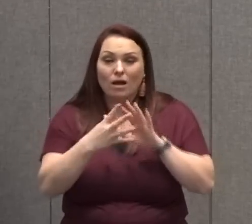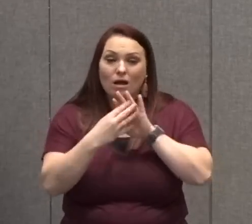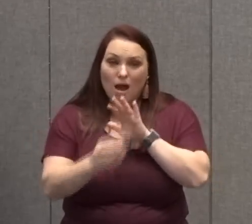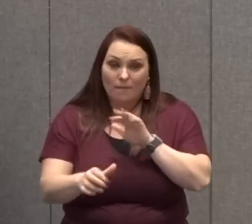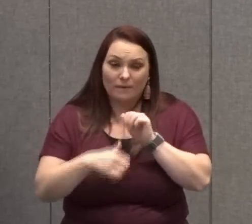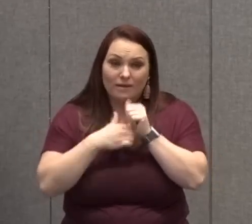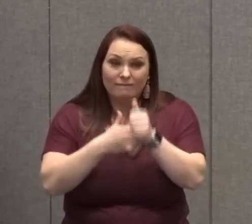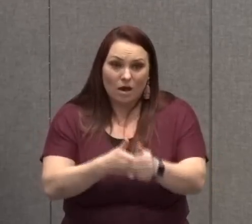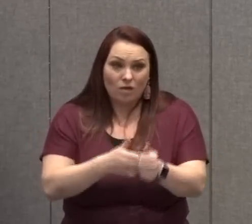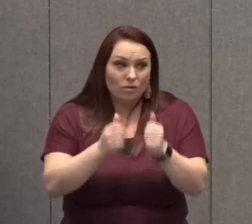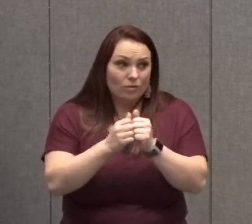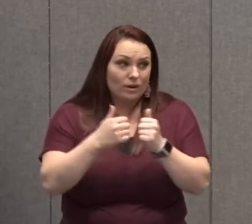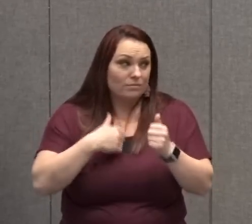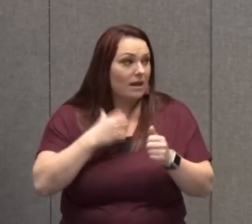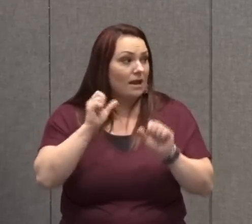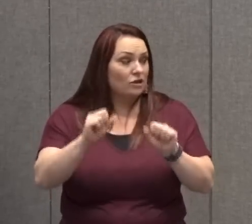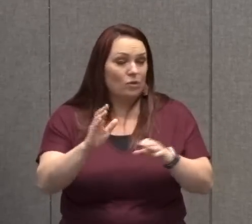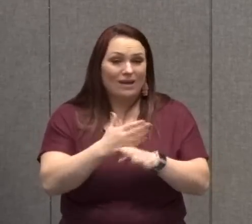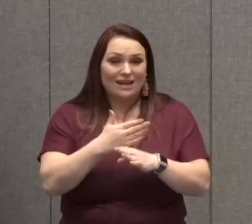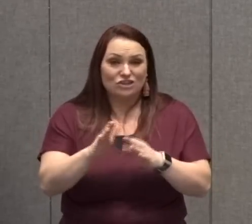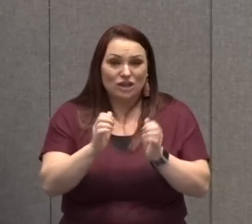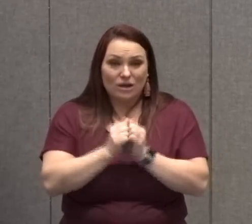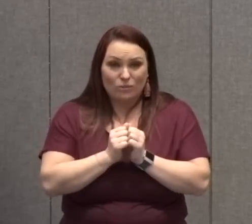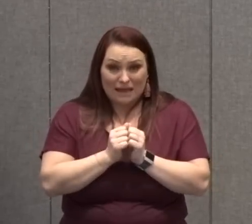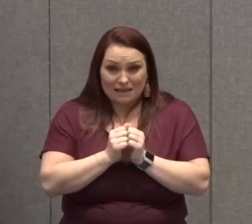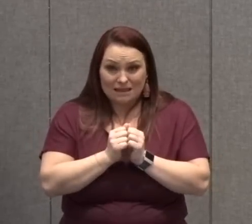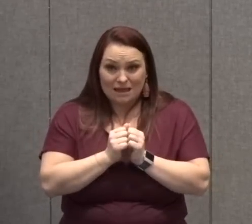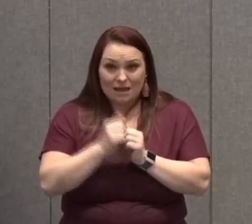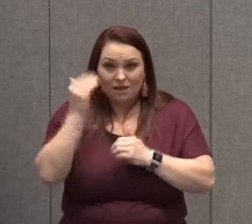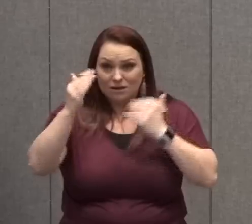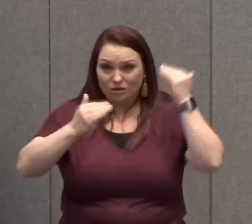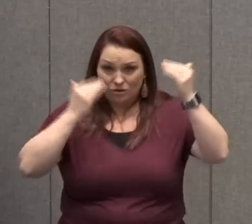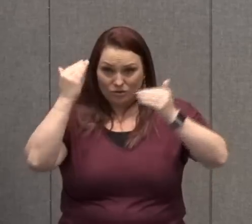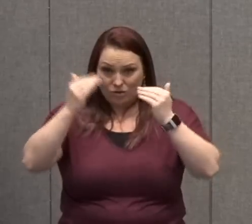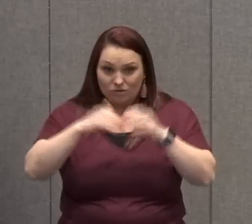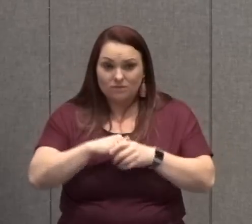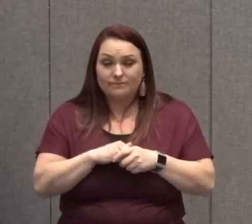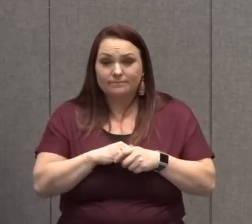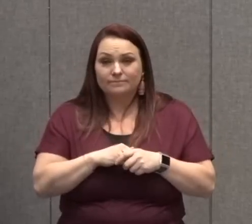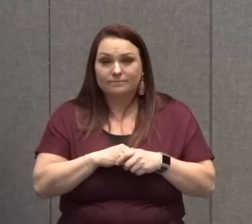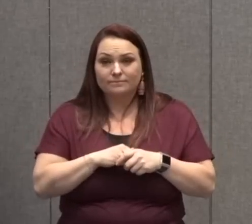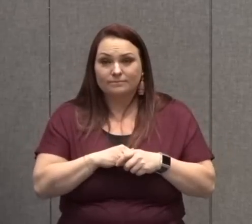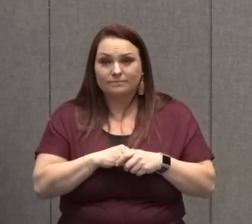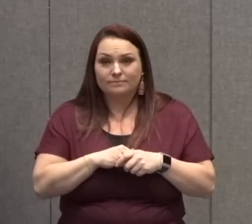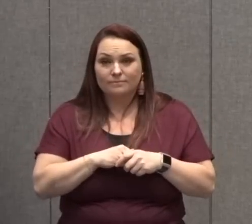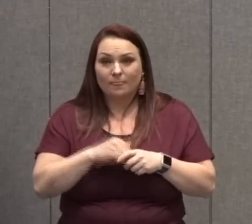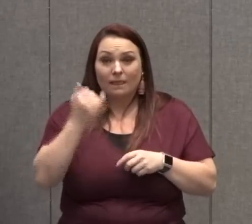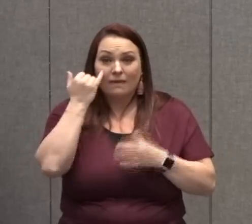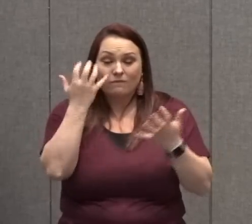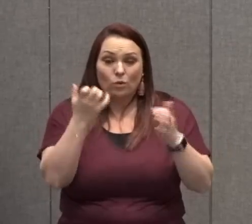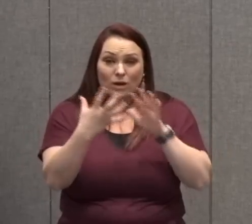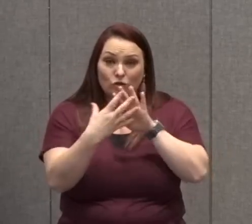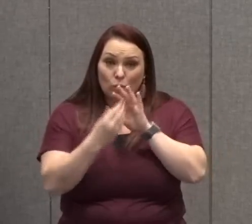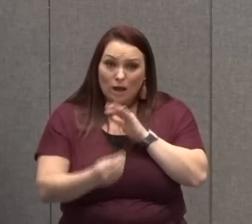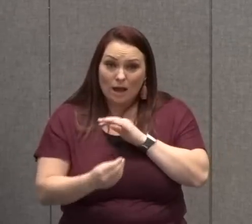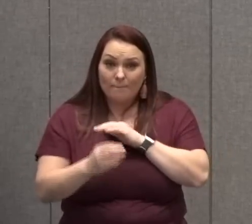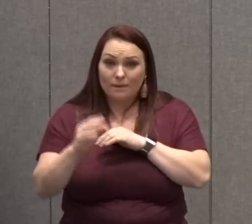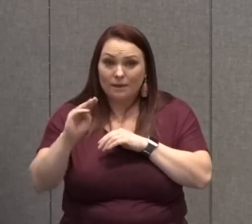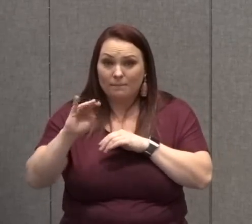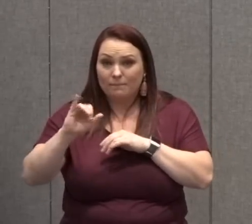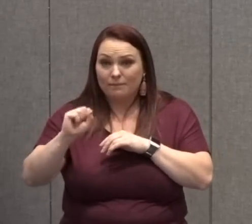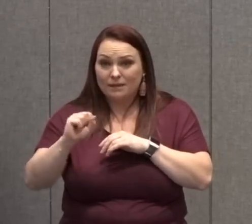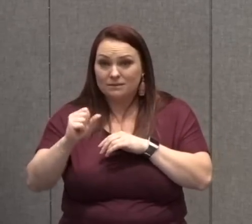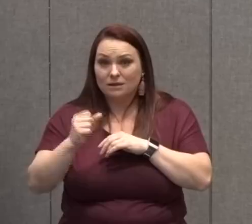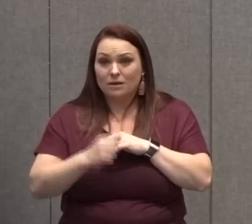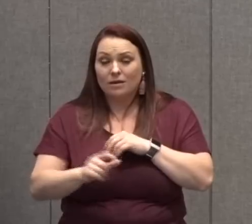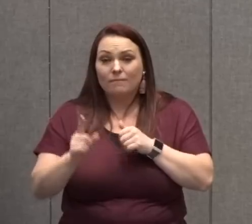and then you can share it with an adult so if you wanna copy Ms. Garcia the letters